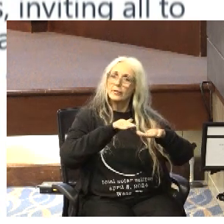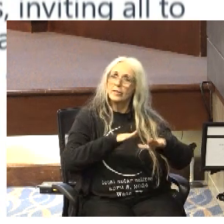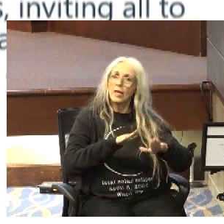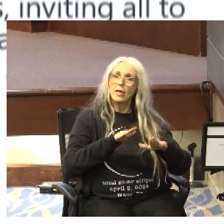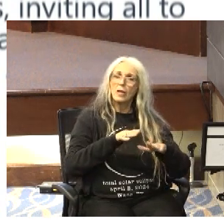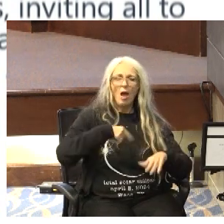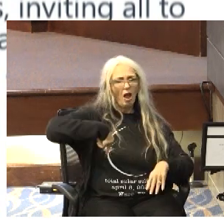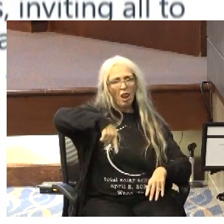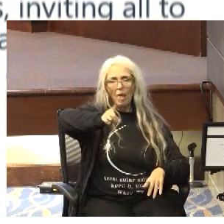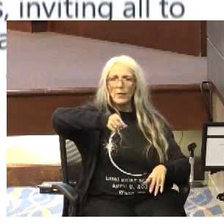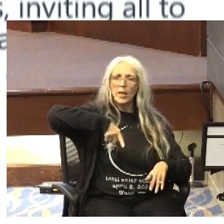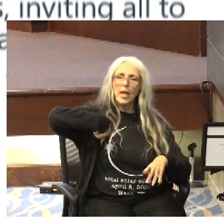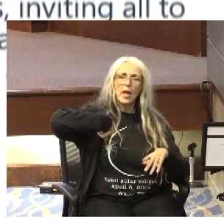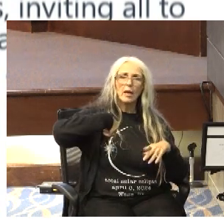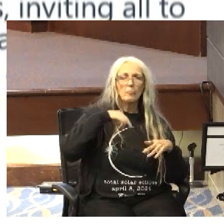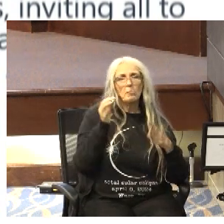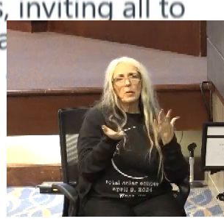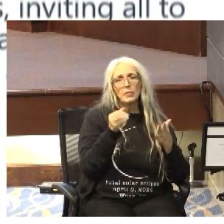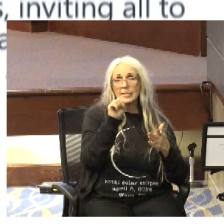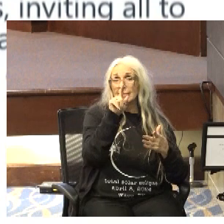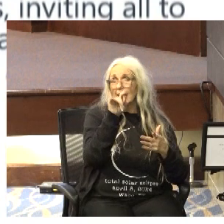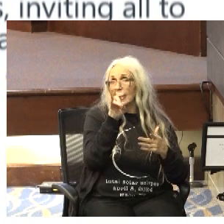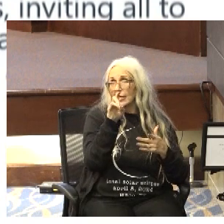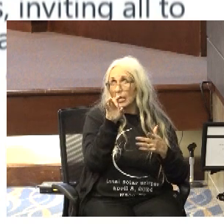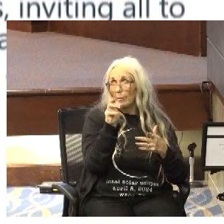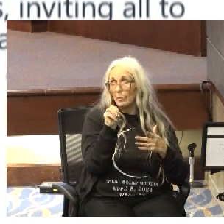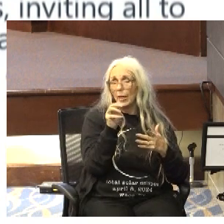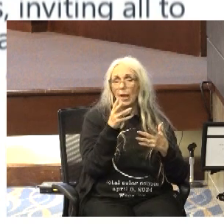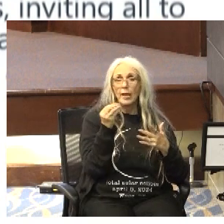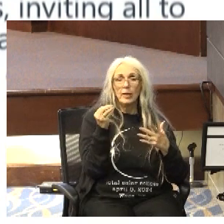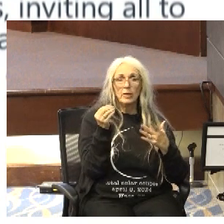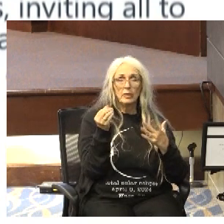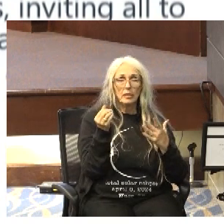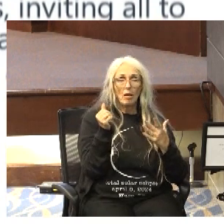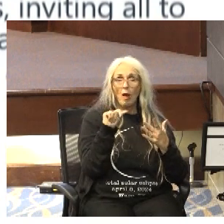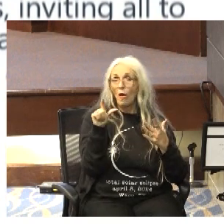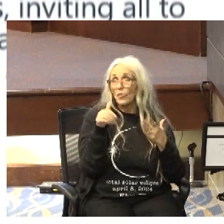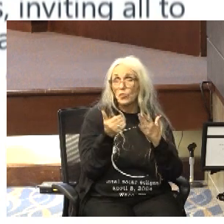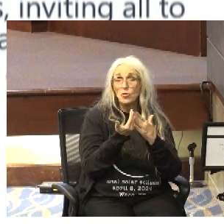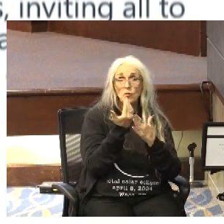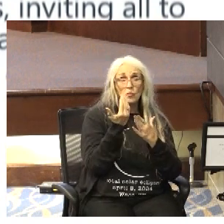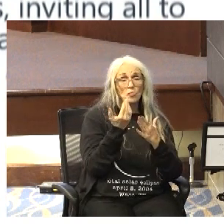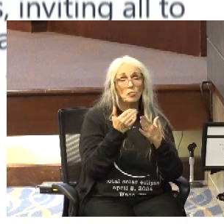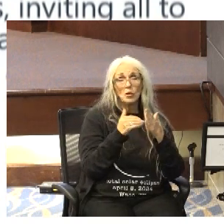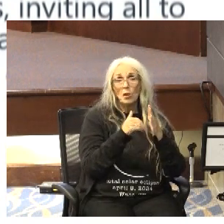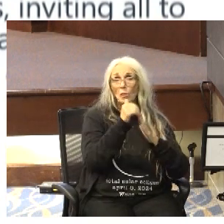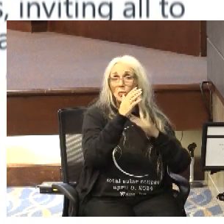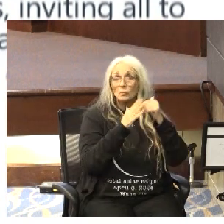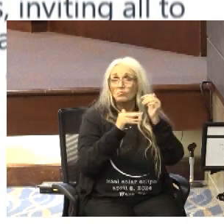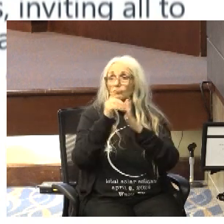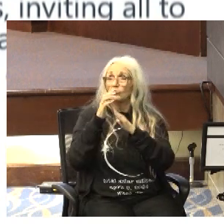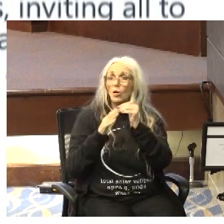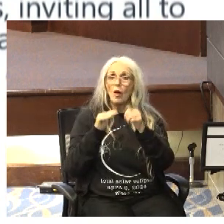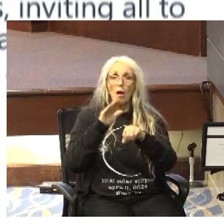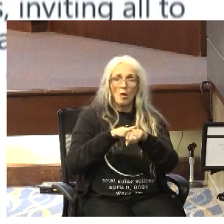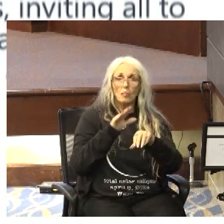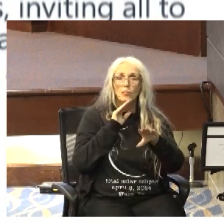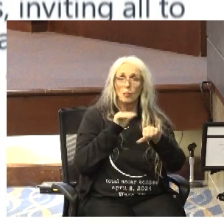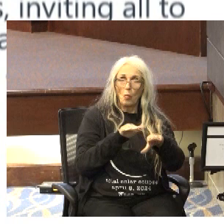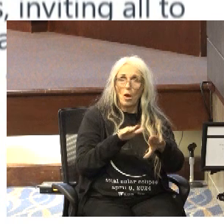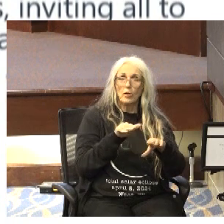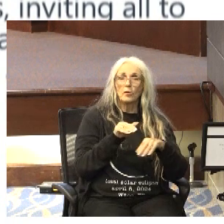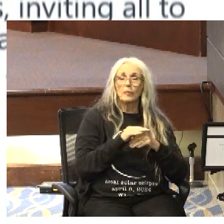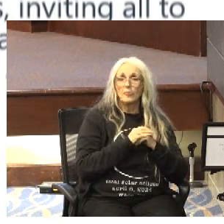the way up and down the Brazos down to the stadium and all the new venues that the city is creating on the water right